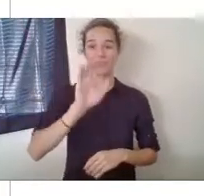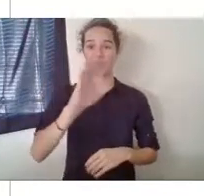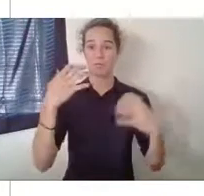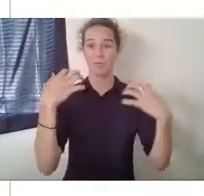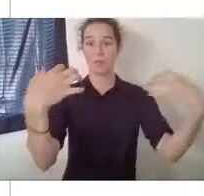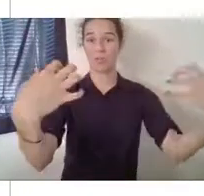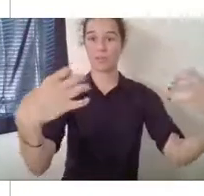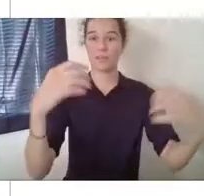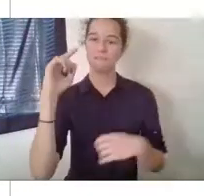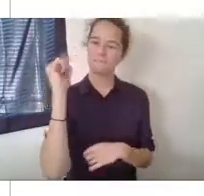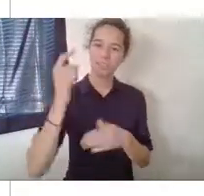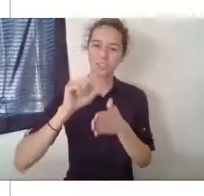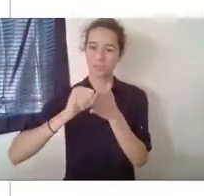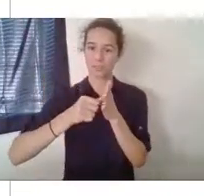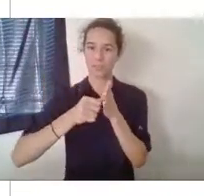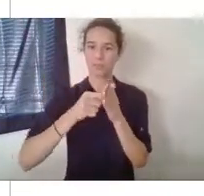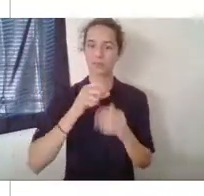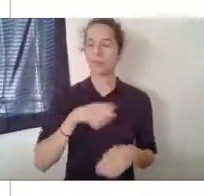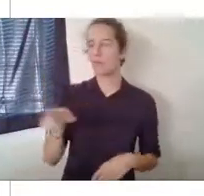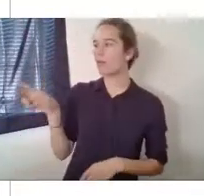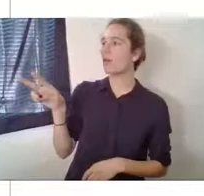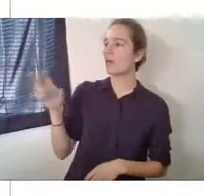it's time to learn how to move.